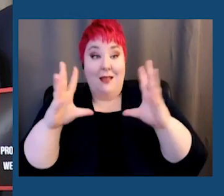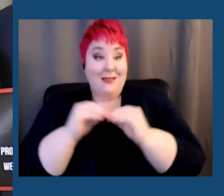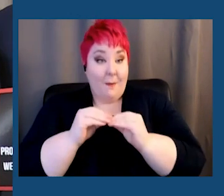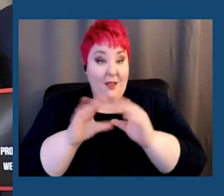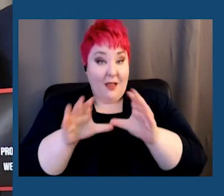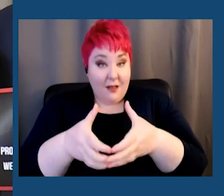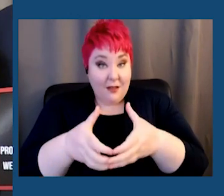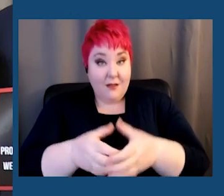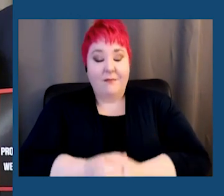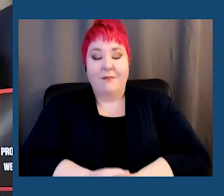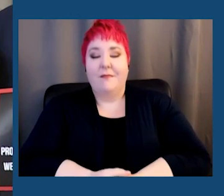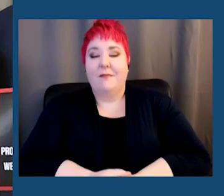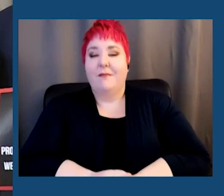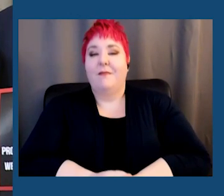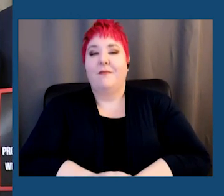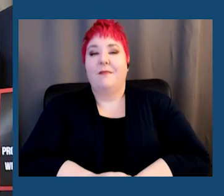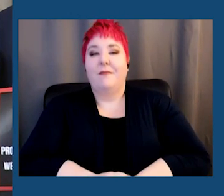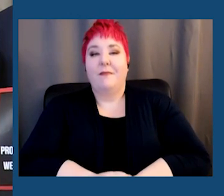today,